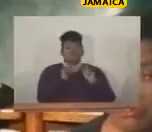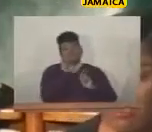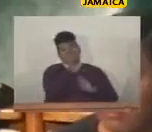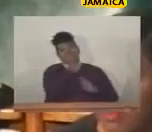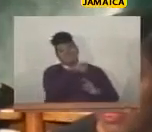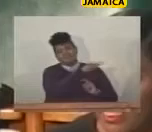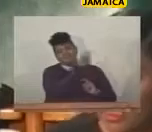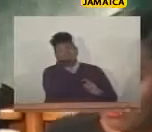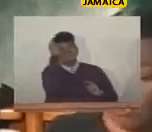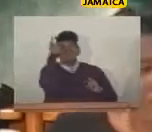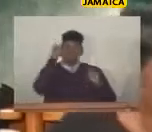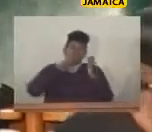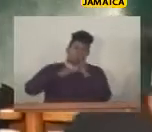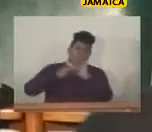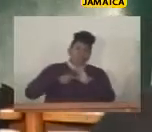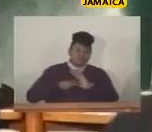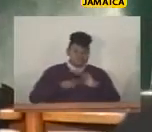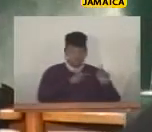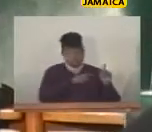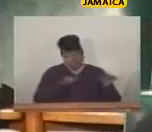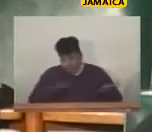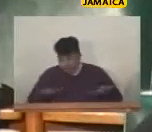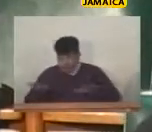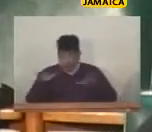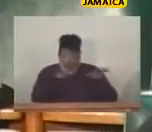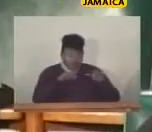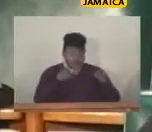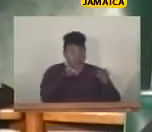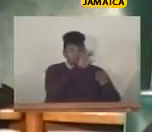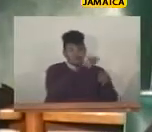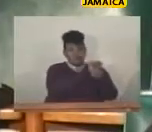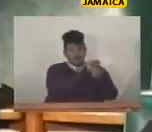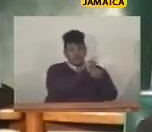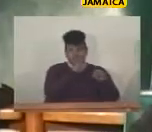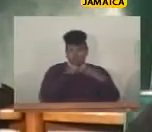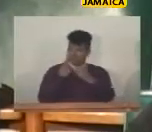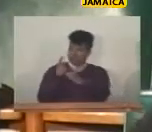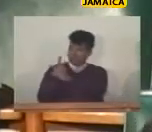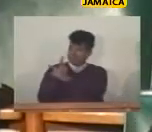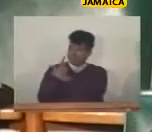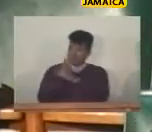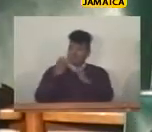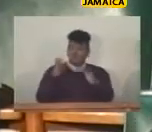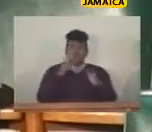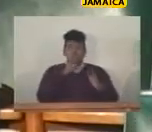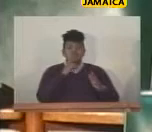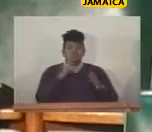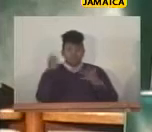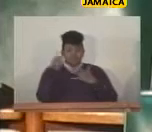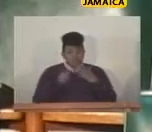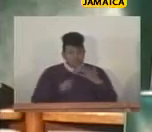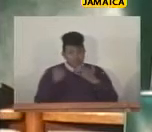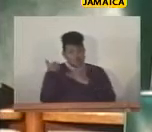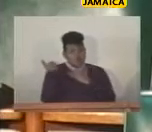them. They have executed their duties in a commendable way and are being meticulous and accountable in how